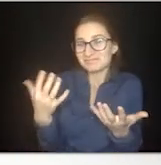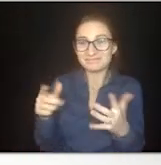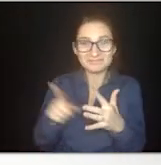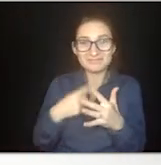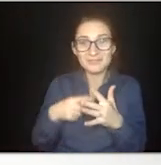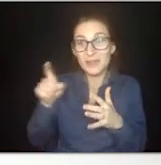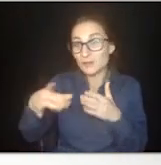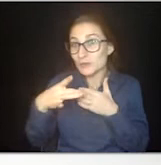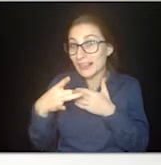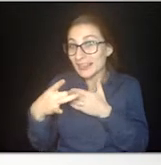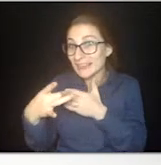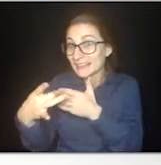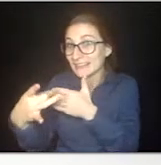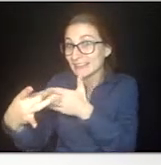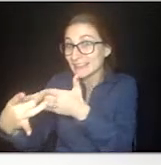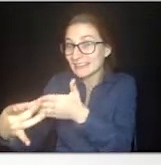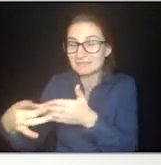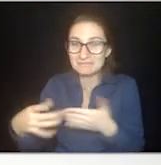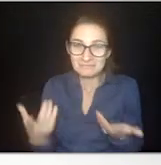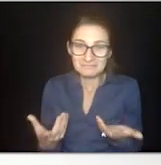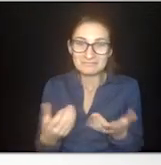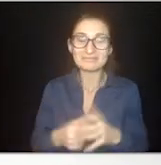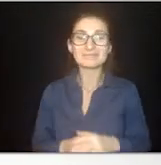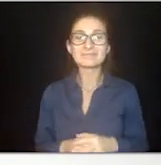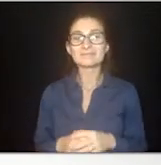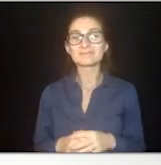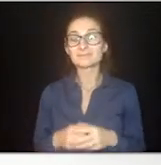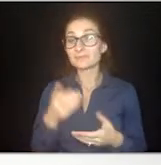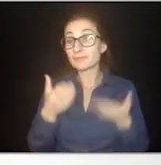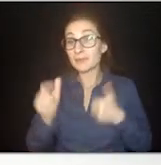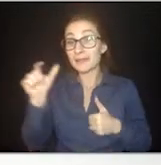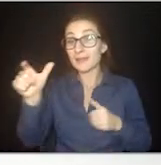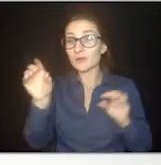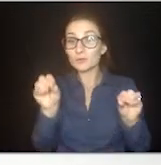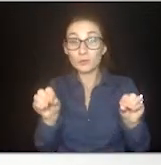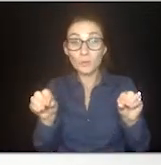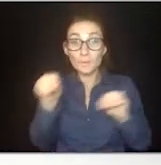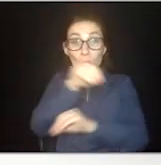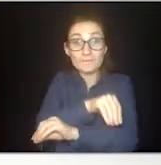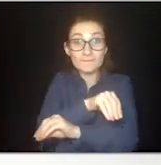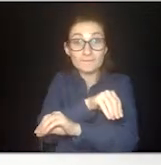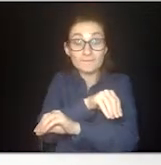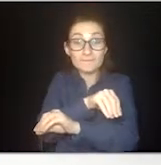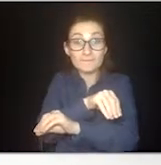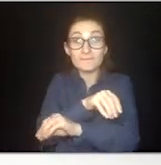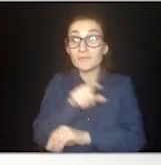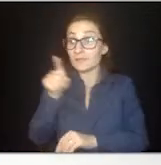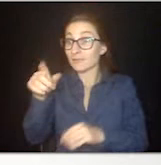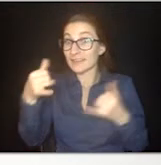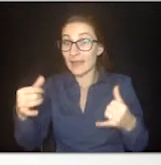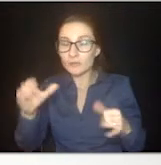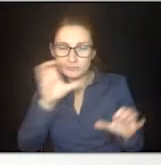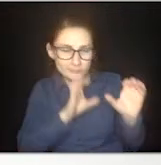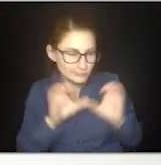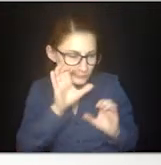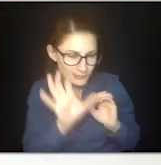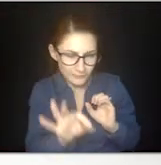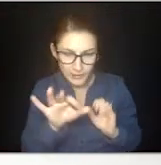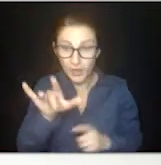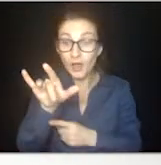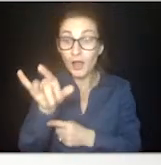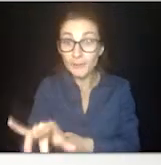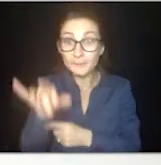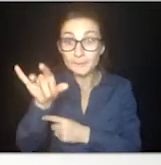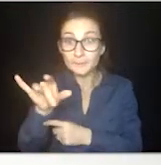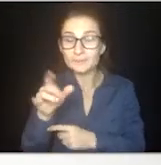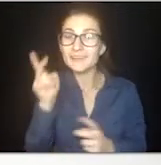know, sometimes you got to lead them there. So, and then eventually you'll maybe move that around. And so now you're working on, they've got to find